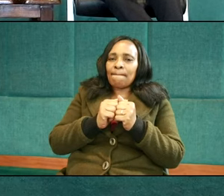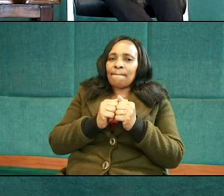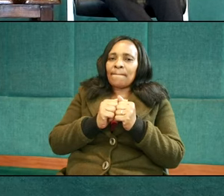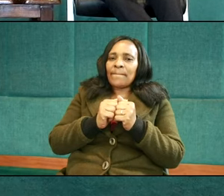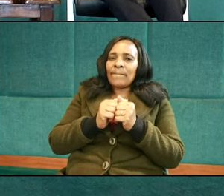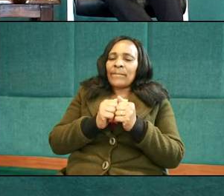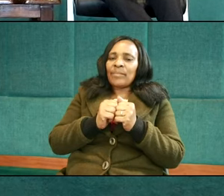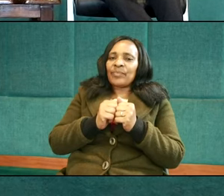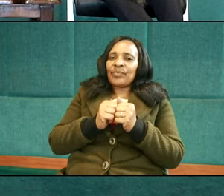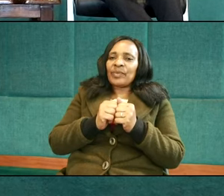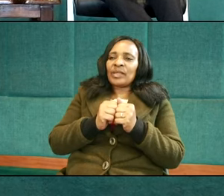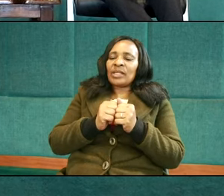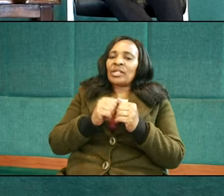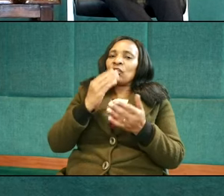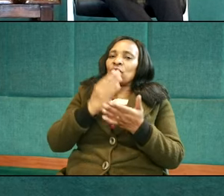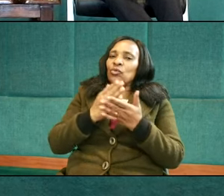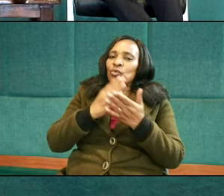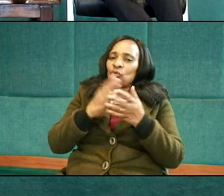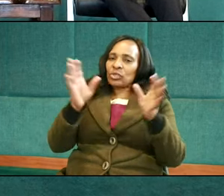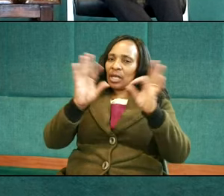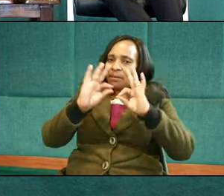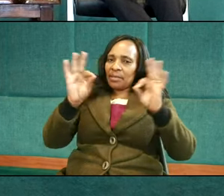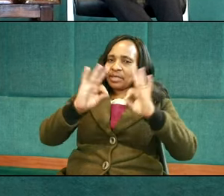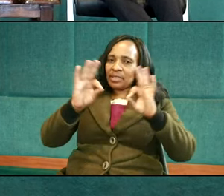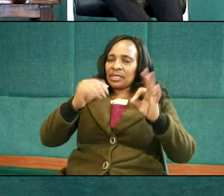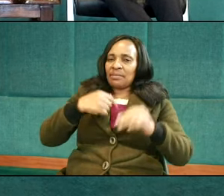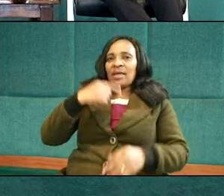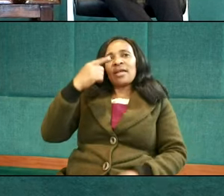Yeah, that's absolutely amazing. I think,